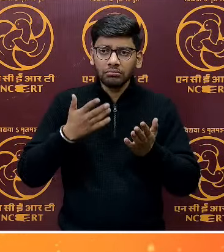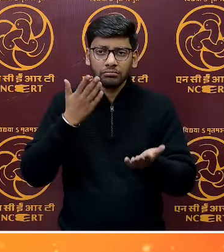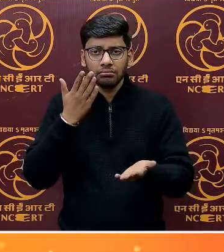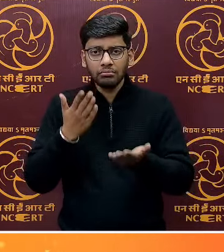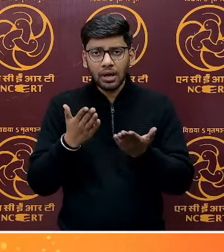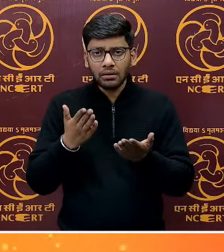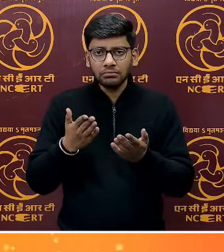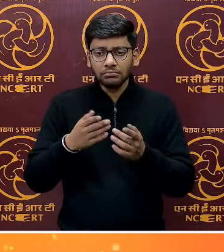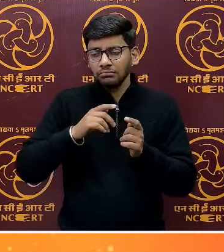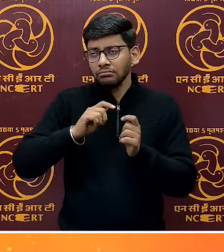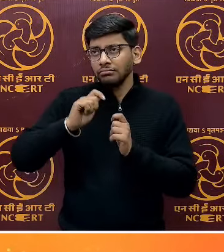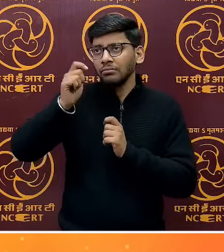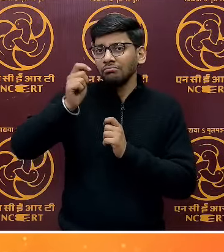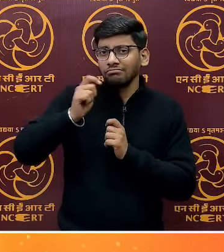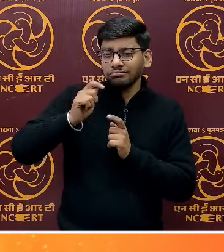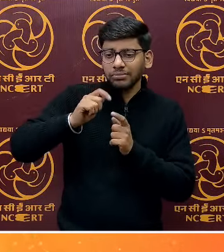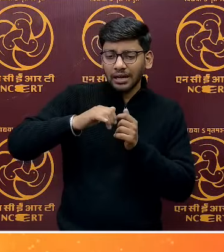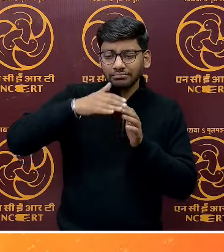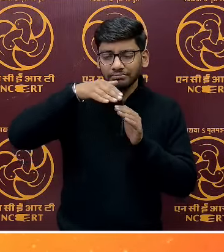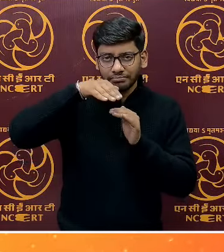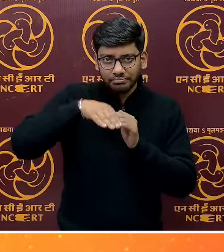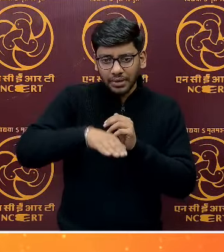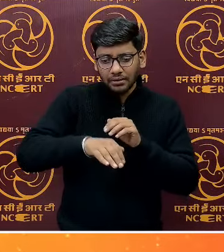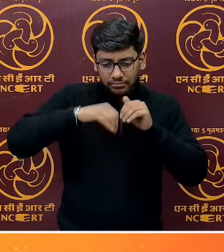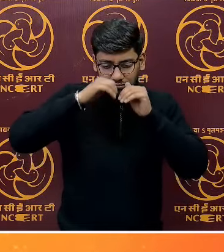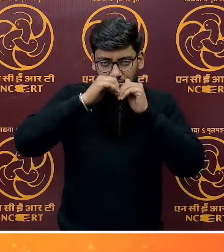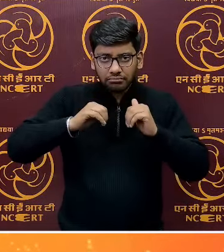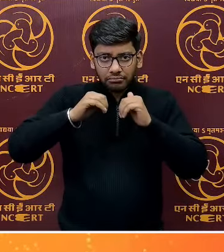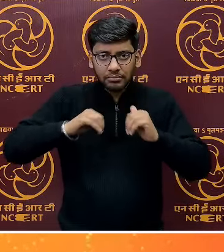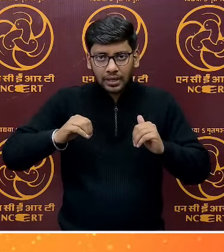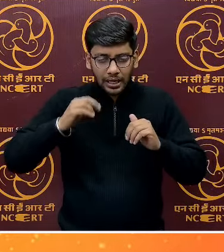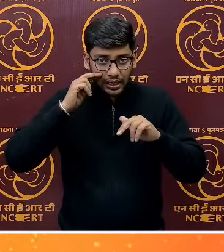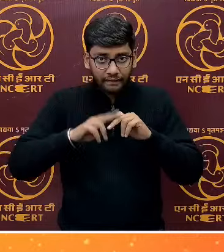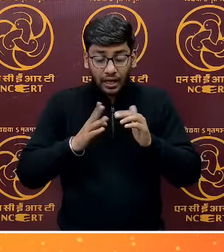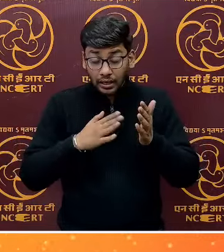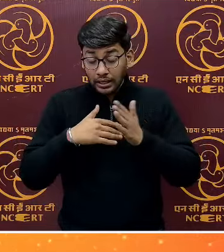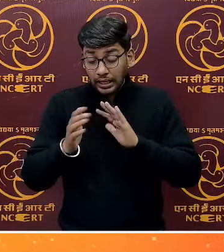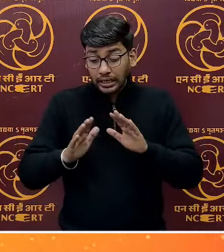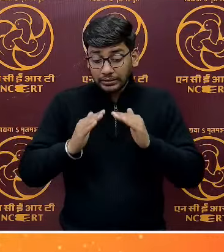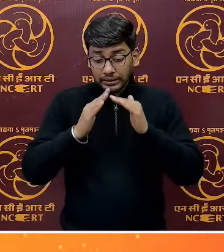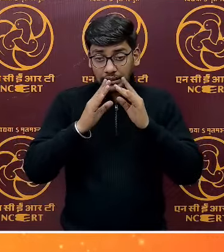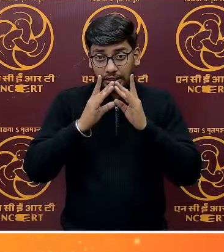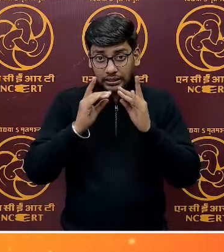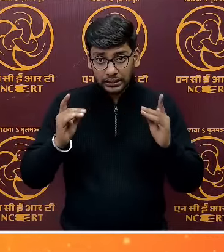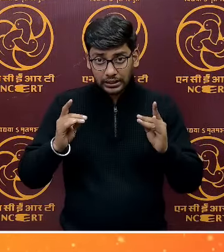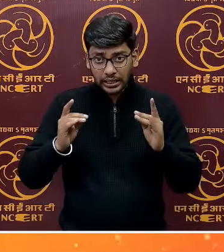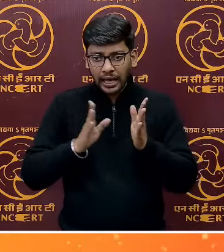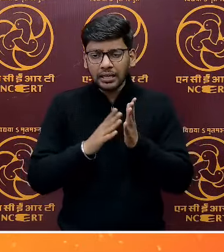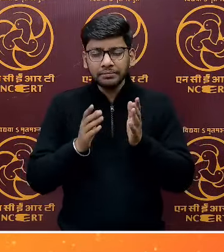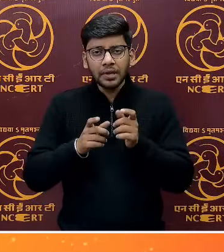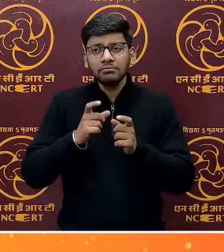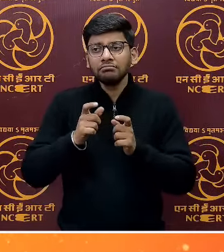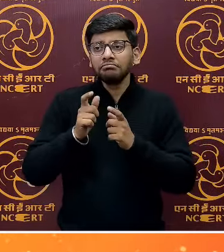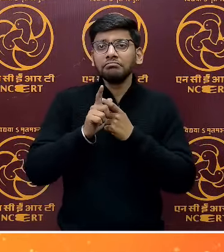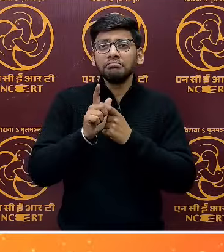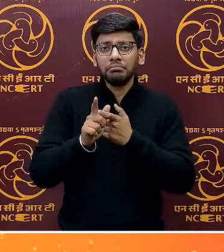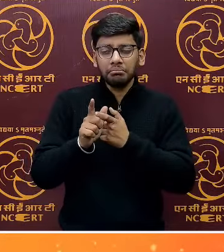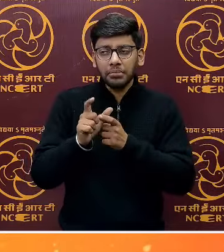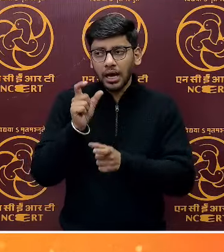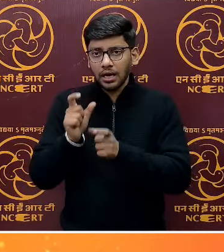dig the tunnel to reach the enemy camp successfully, to avoid the soldiers that are around the wall.